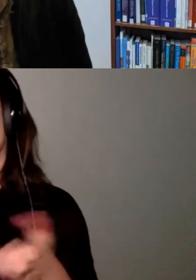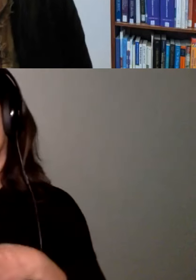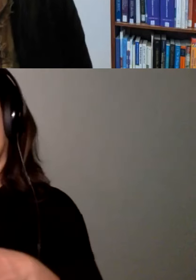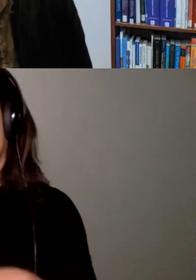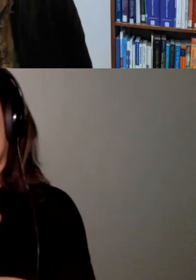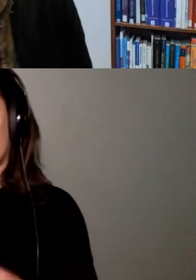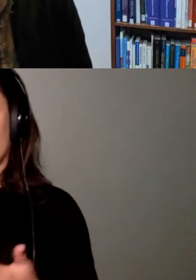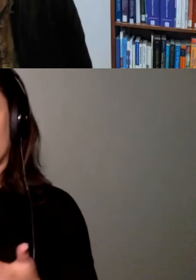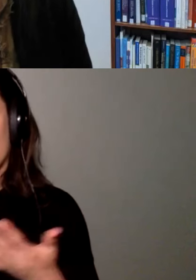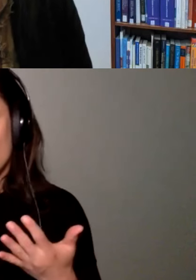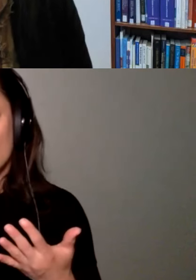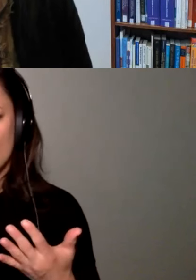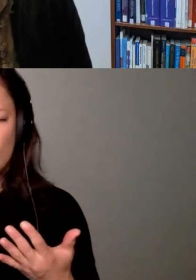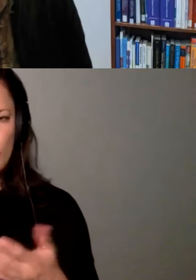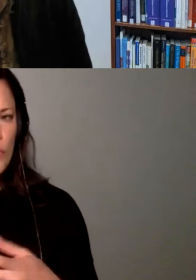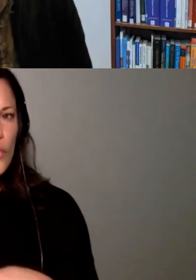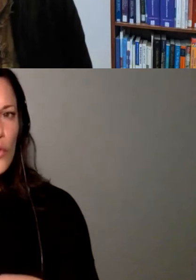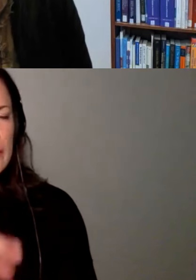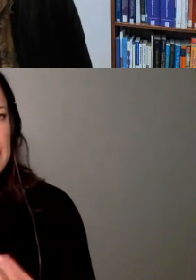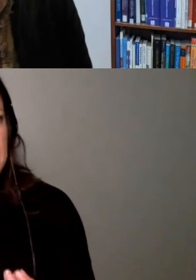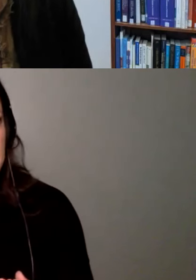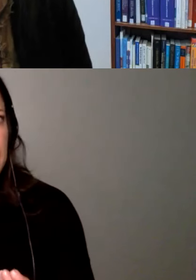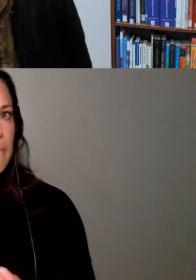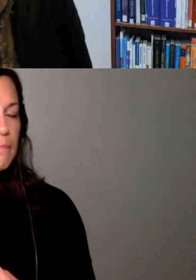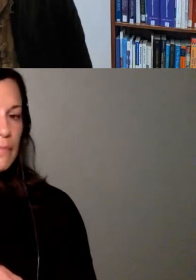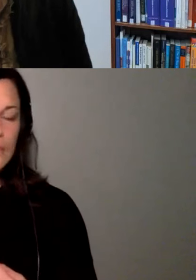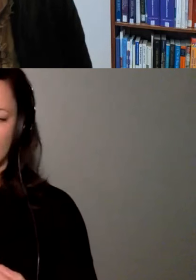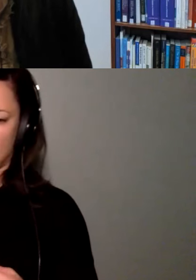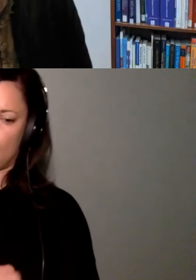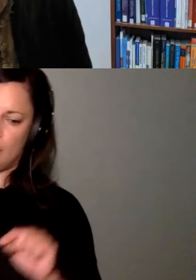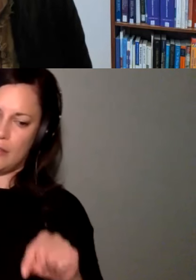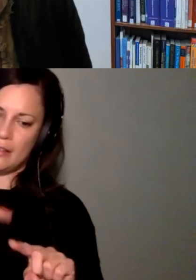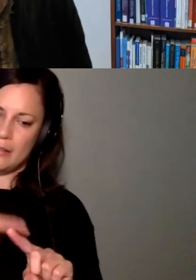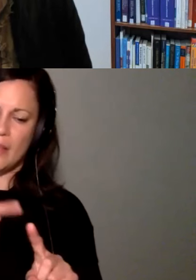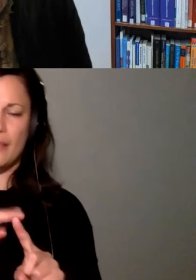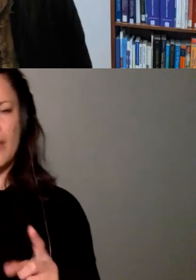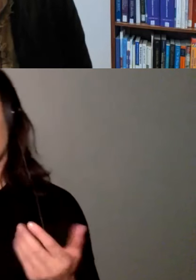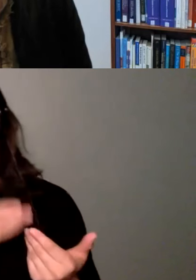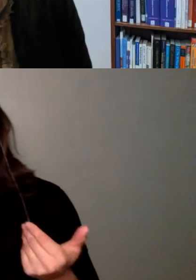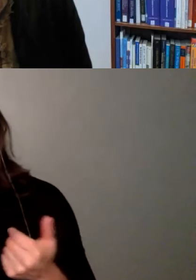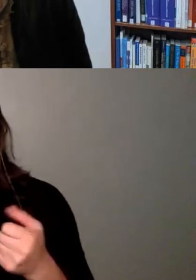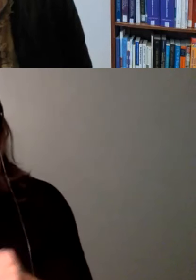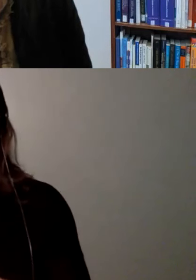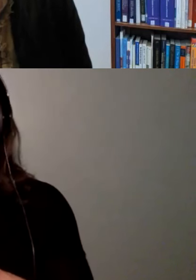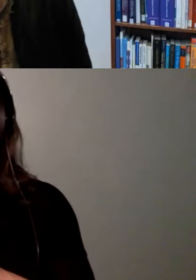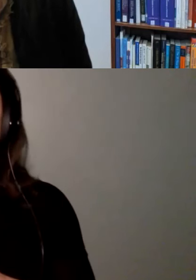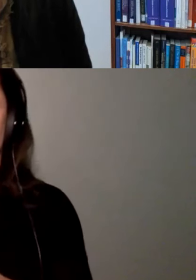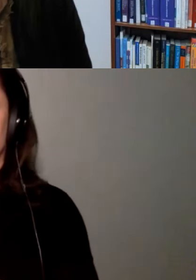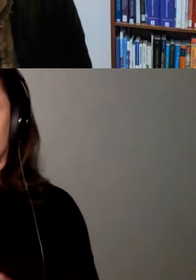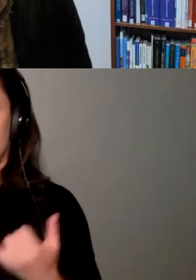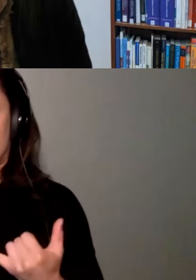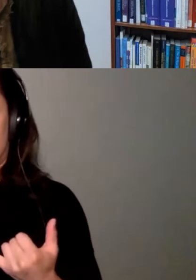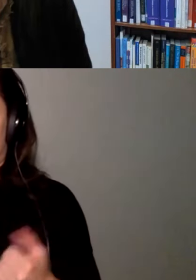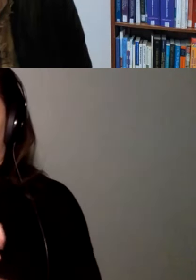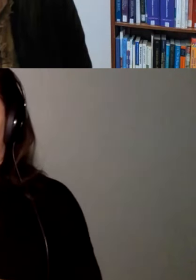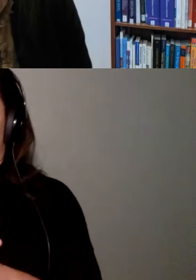to just keep in mind for not just the month, but throughout the year, since we are in a healthcare organization,